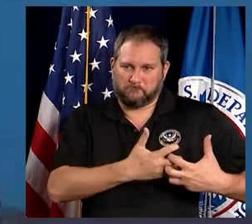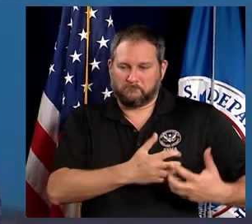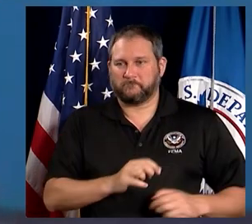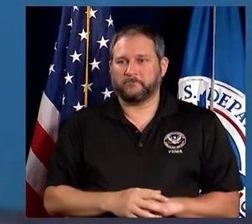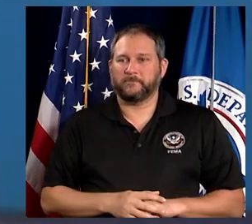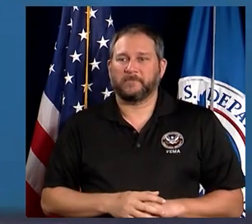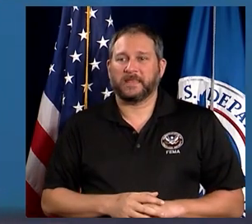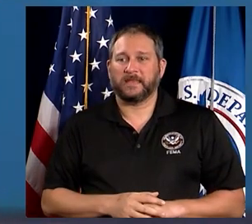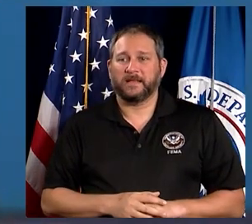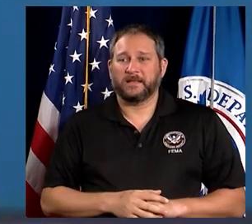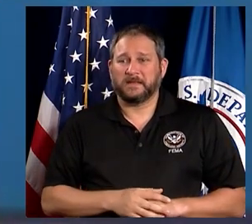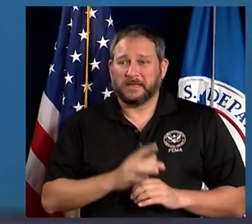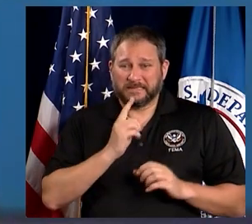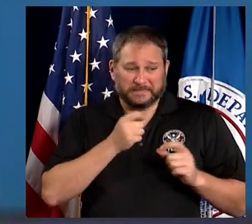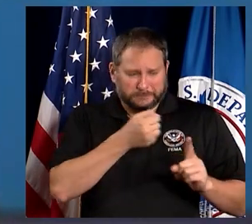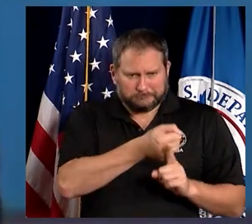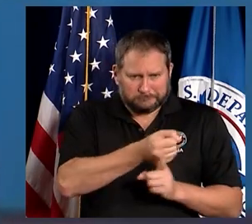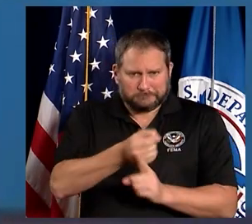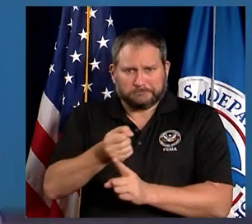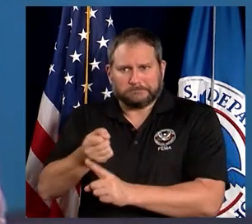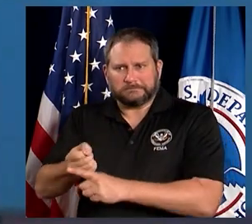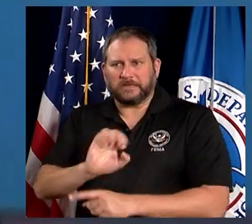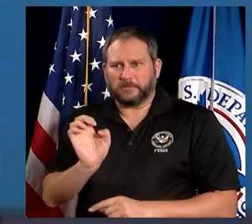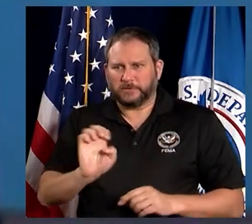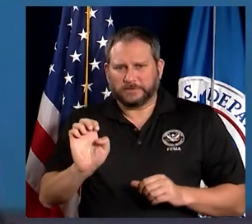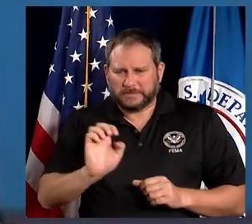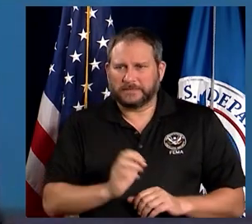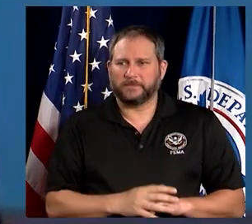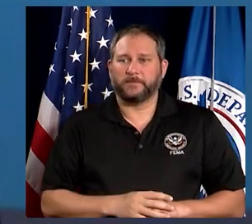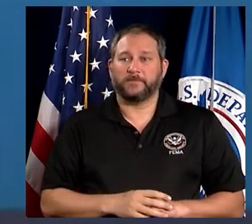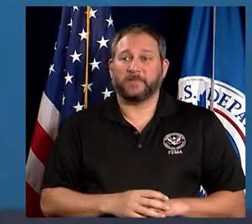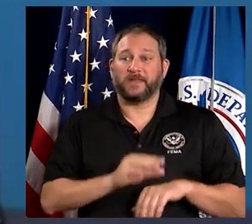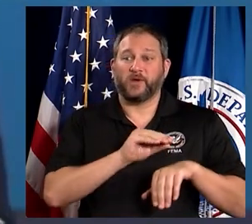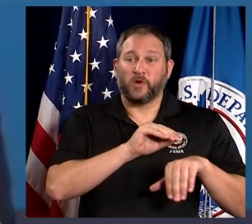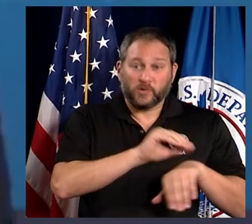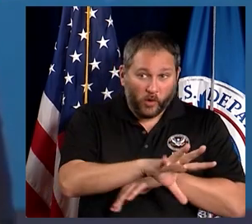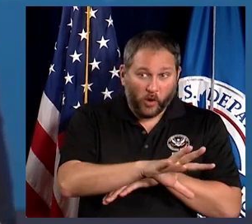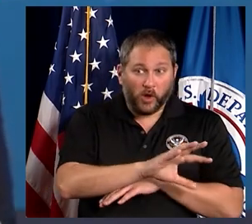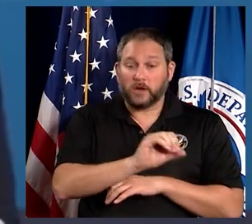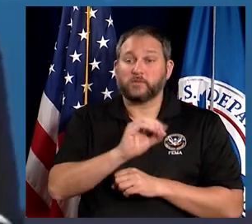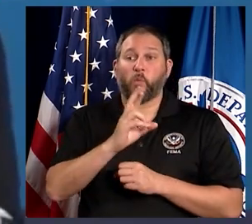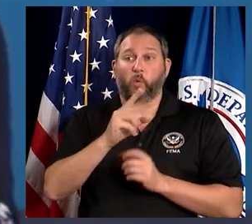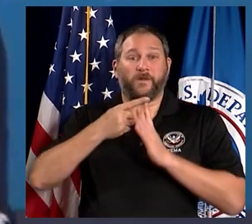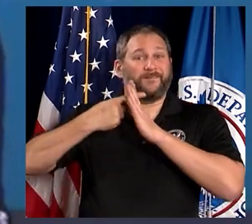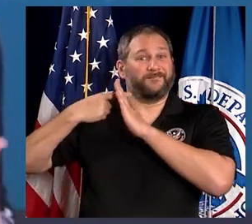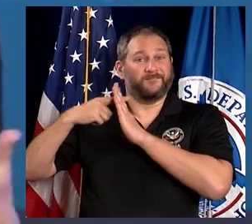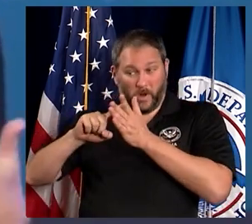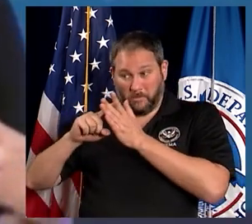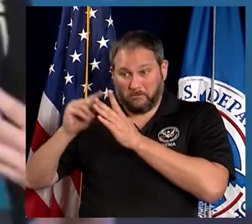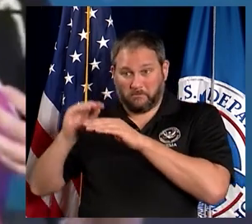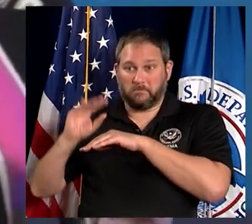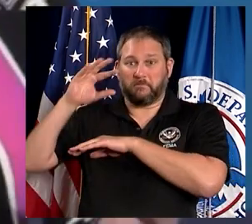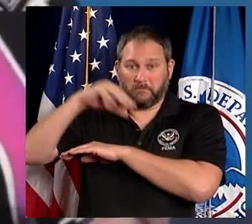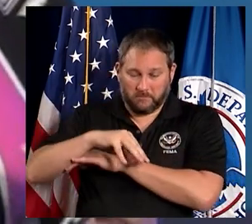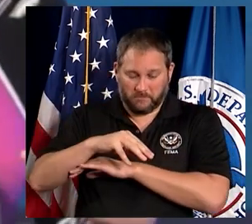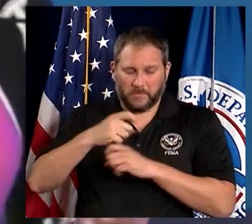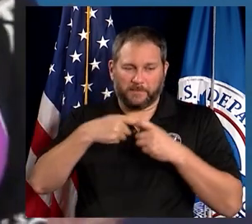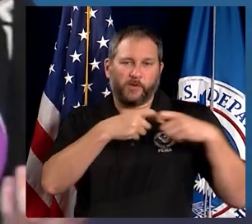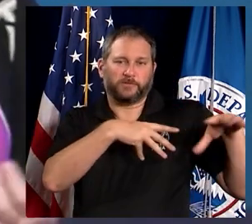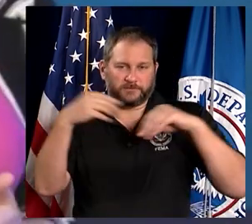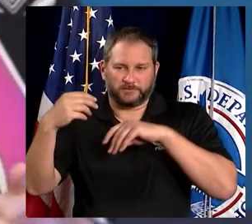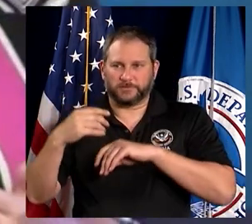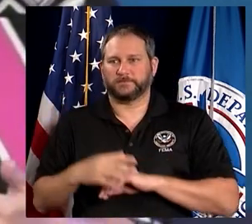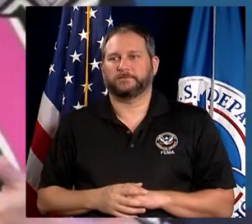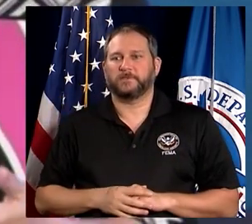and when they happen, they always seem to cause or flow from some sort of power outage. Power outages then have